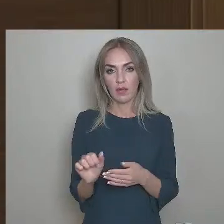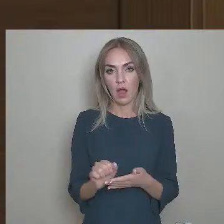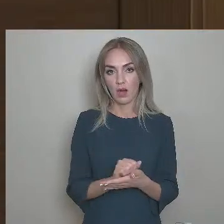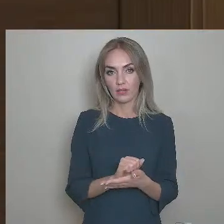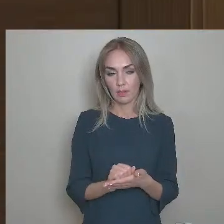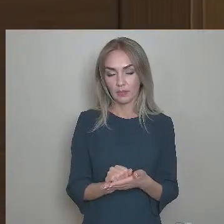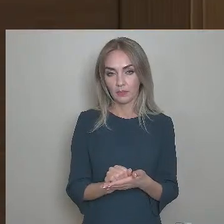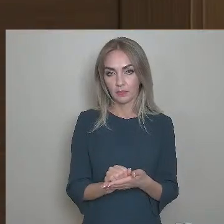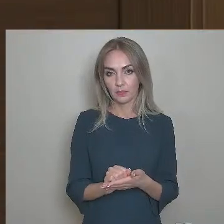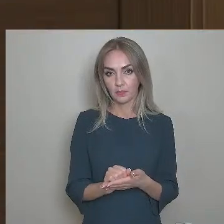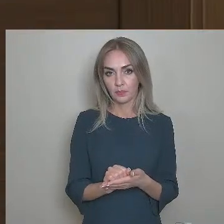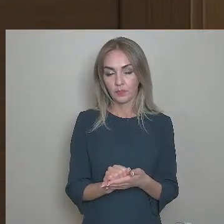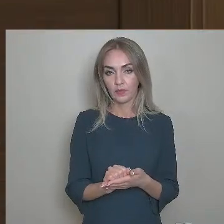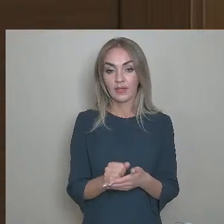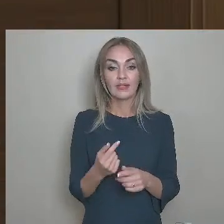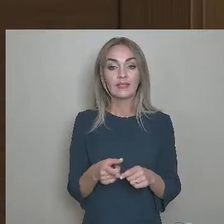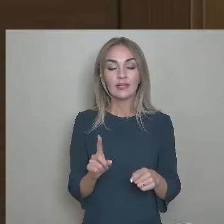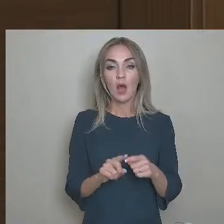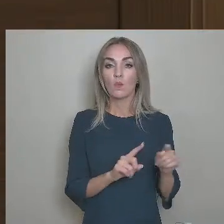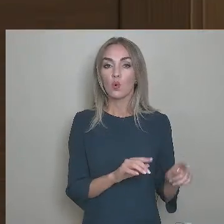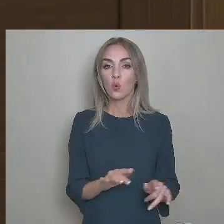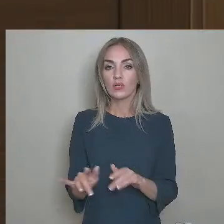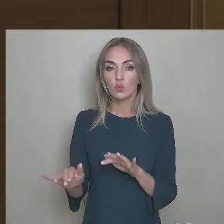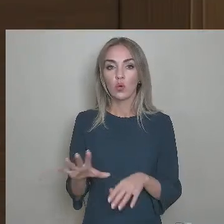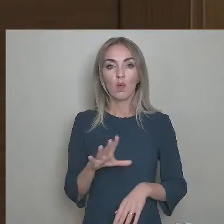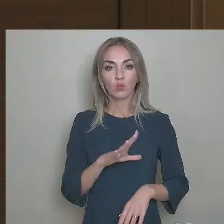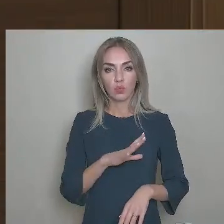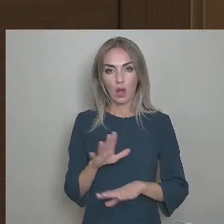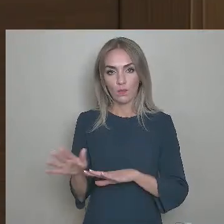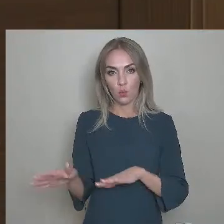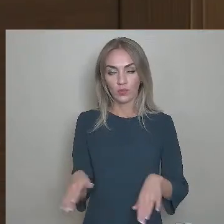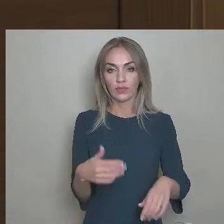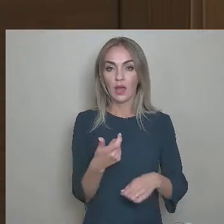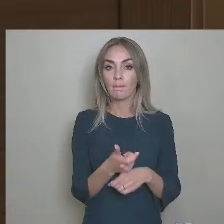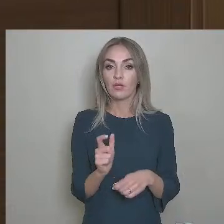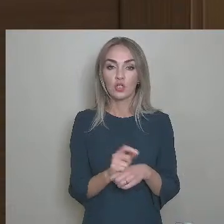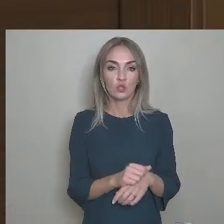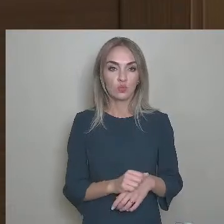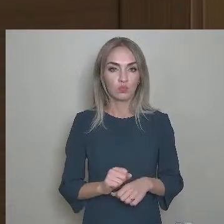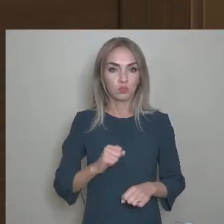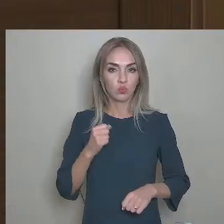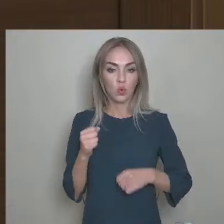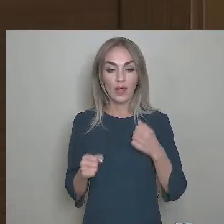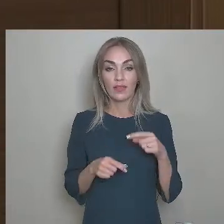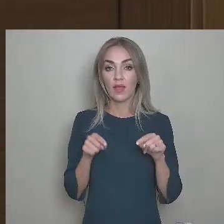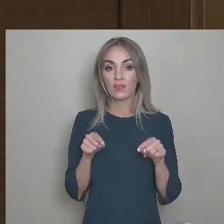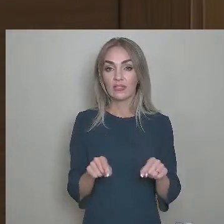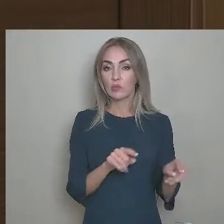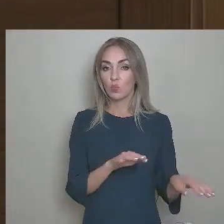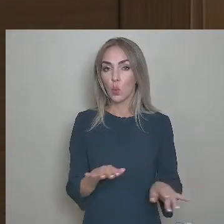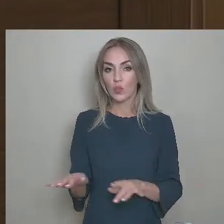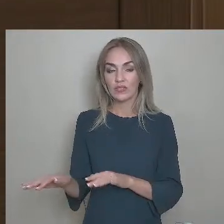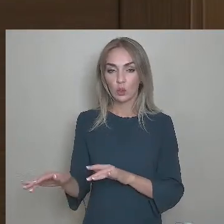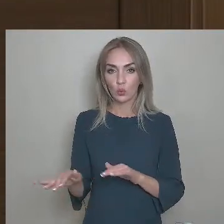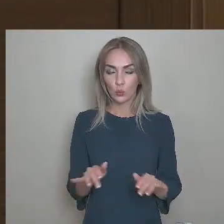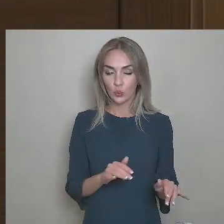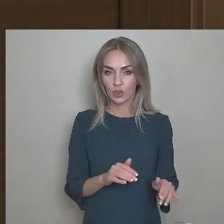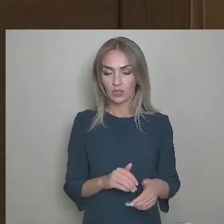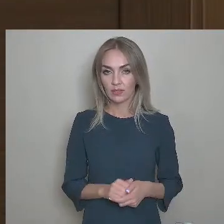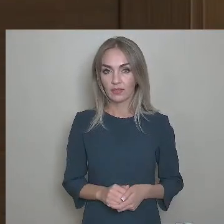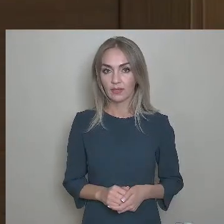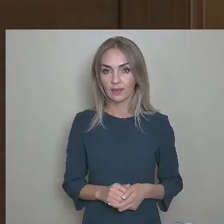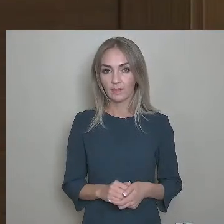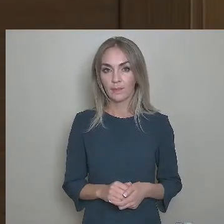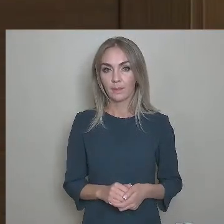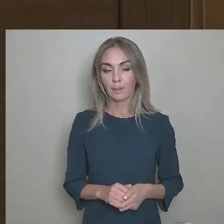by the Electoral Code and some other regulations, and this procedure have been carried out. In this procedure,